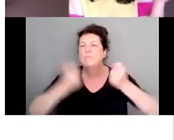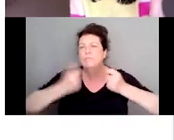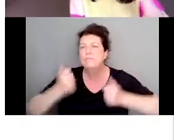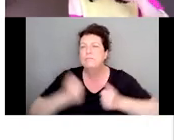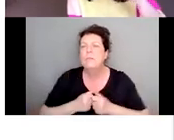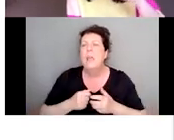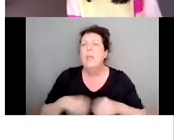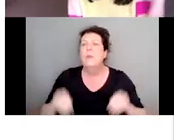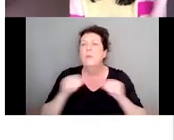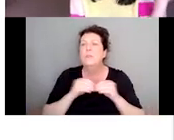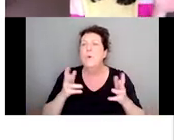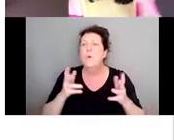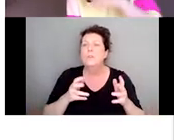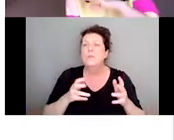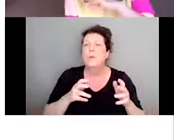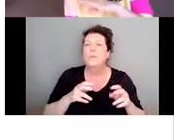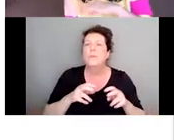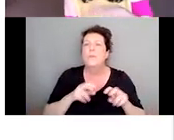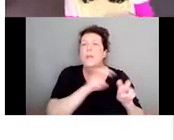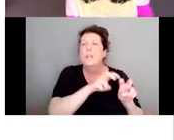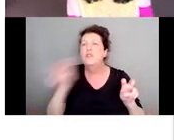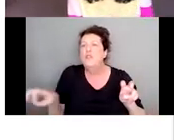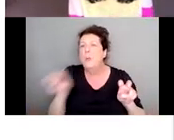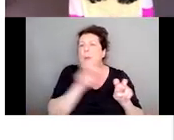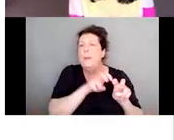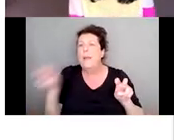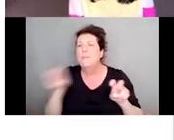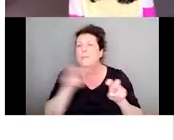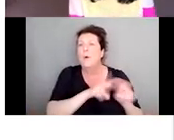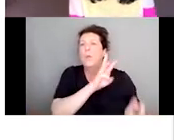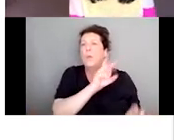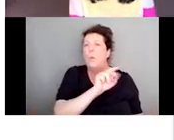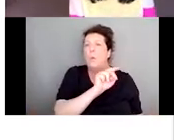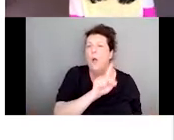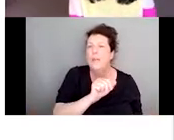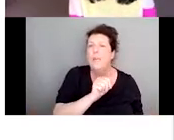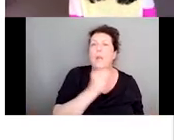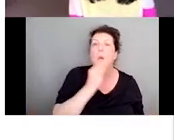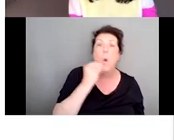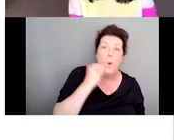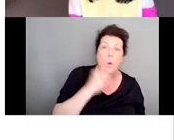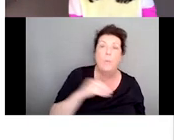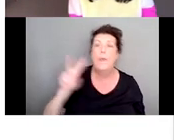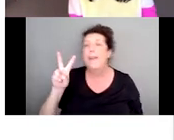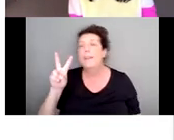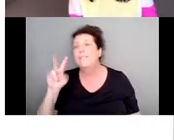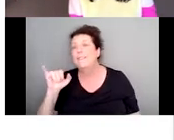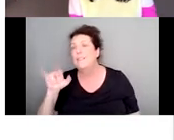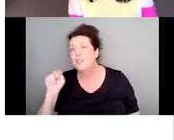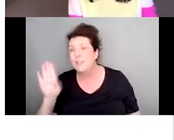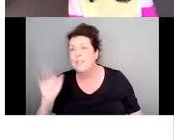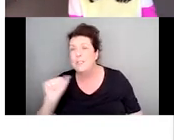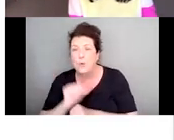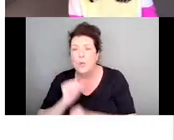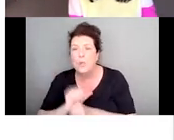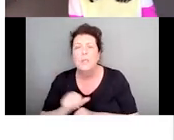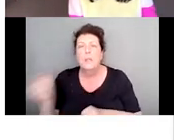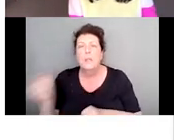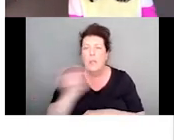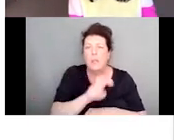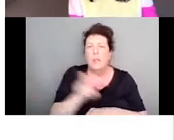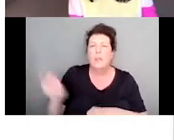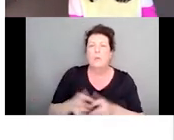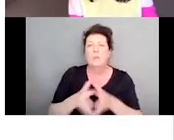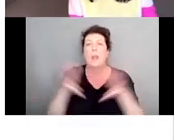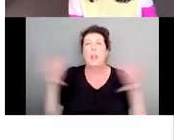jumping back and forth between wand at home and vision at work. But I think we were all really cognizant of the fact that we need to keep this like